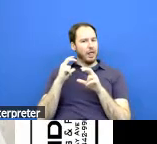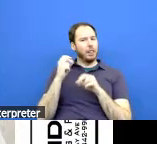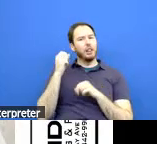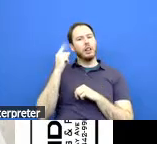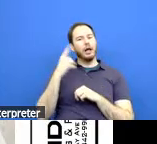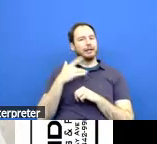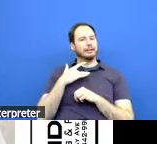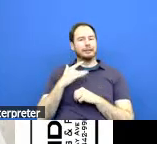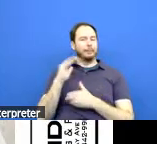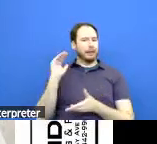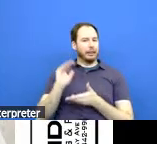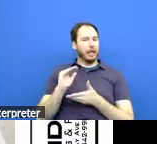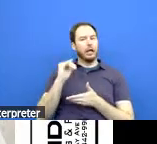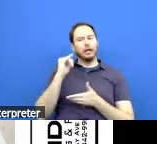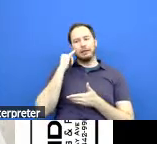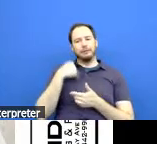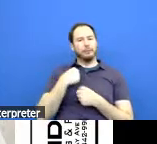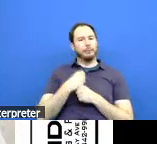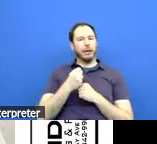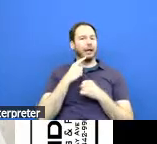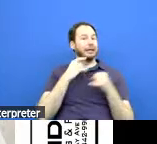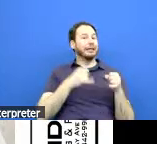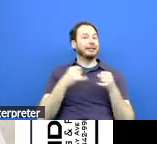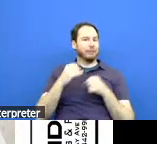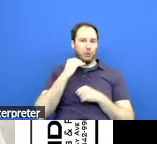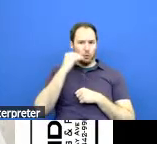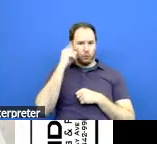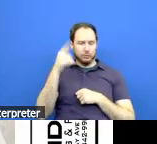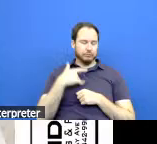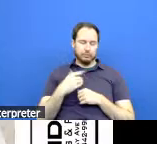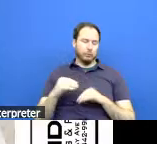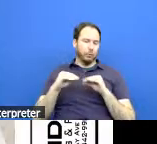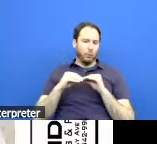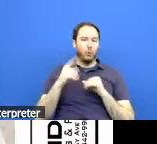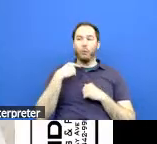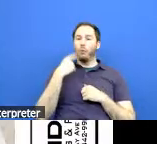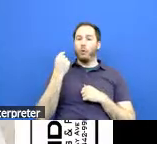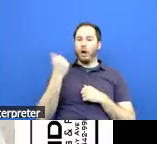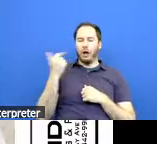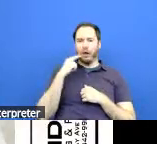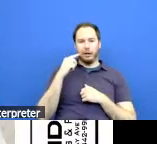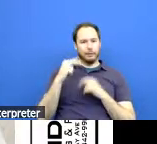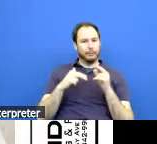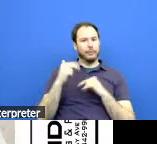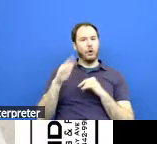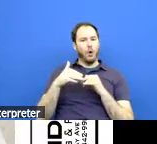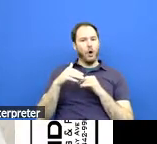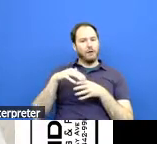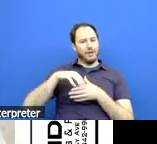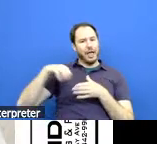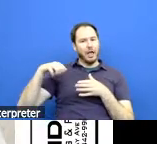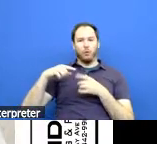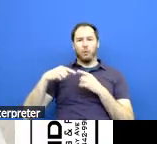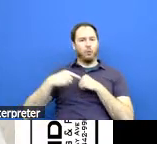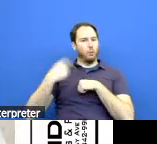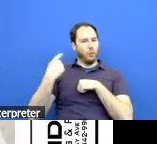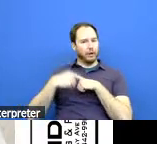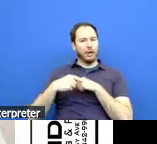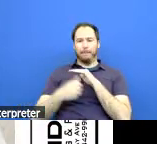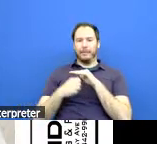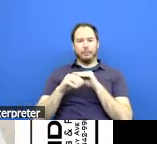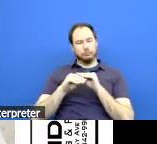typically less than if I'm creating a bunch of individual homes, because the difference here is they come in, we'll do all the excavation at once, get all the basements